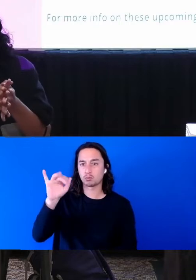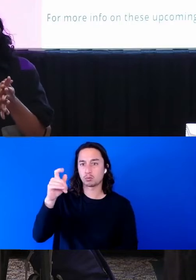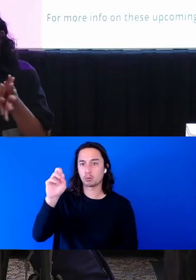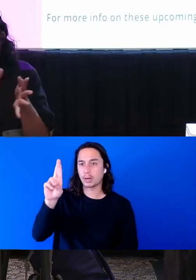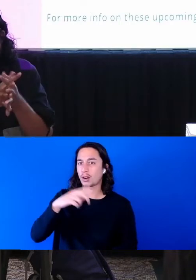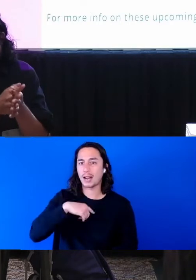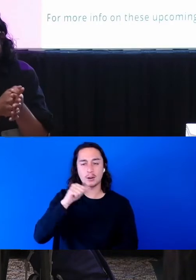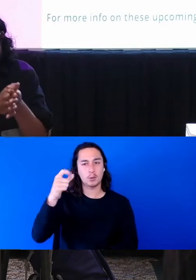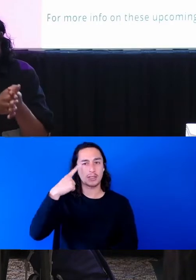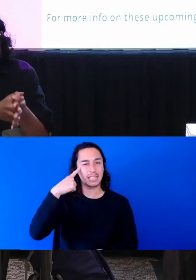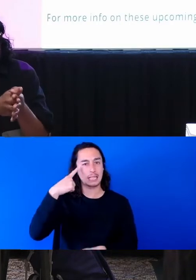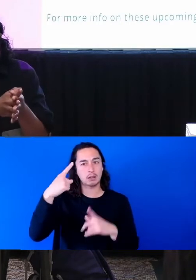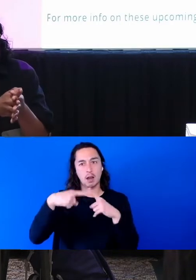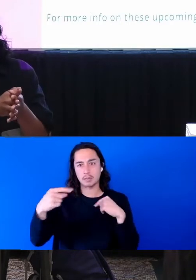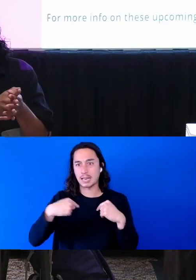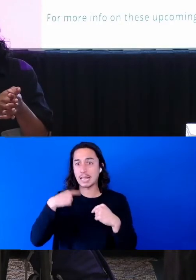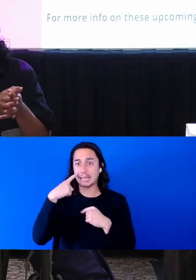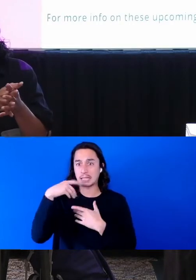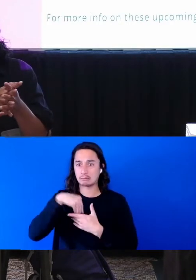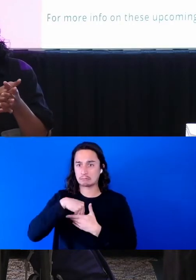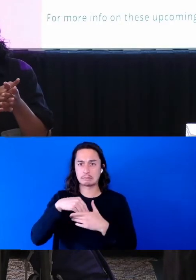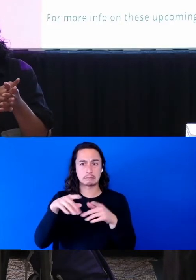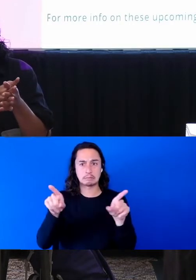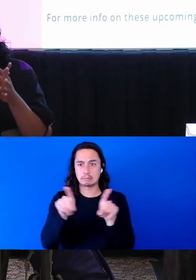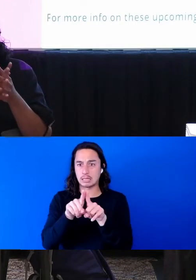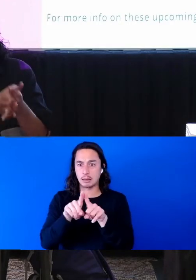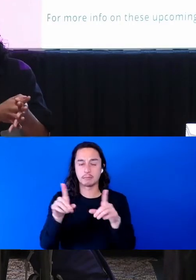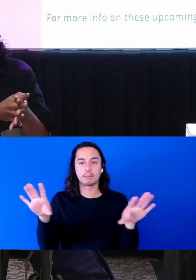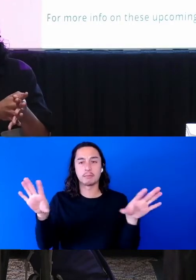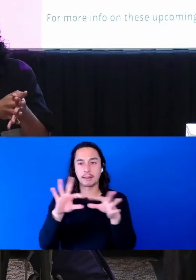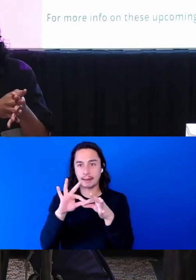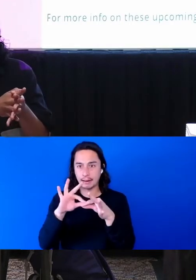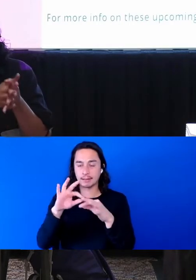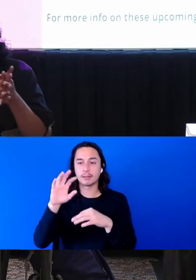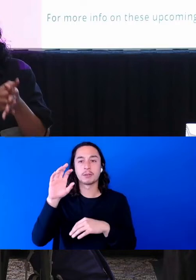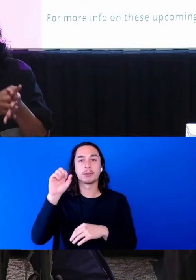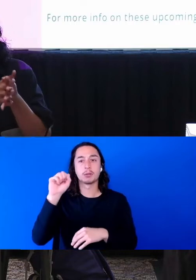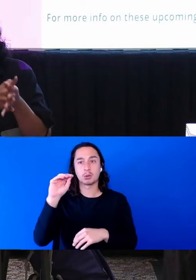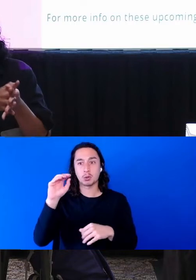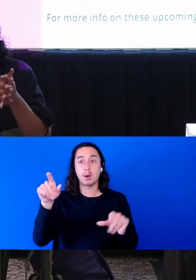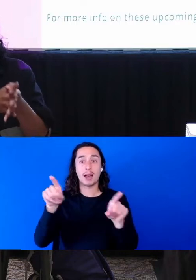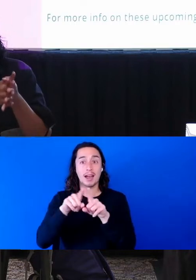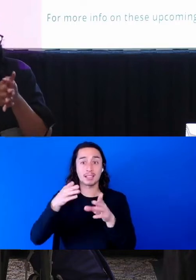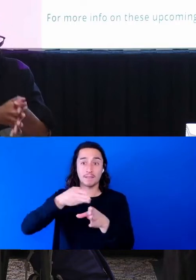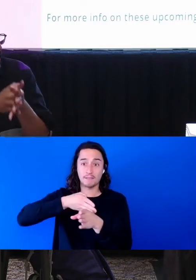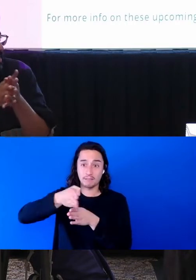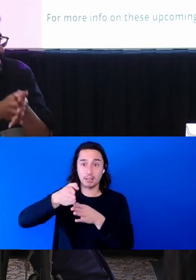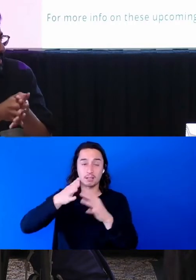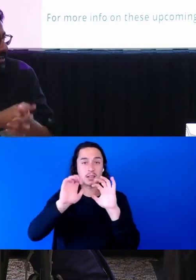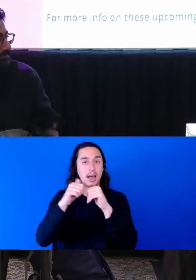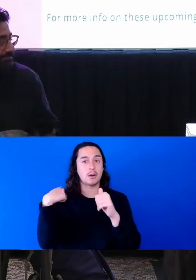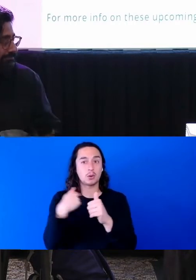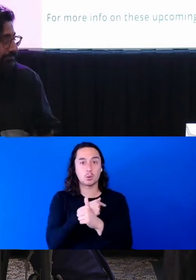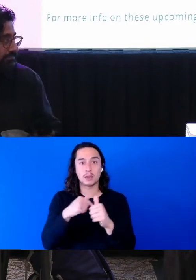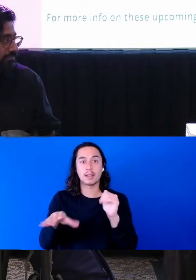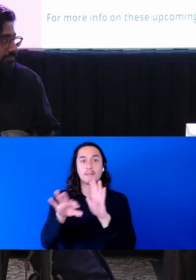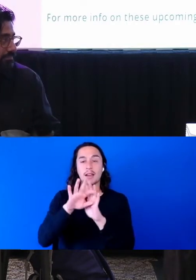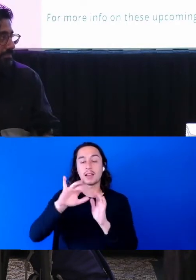the same or connected. And so as a field, how do we find joyful rigor and